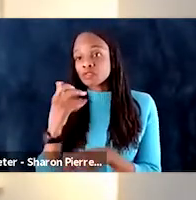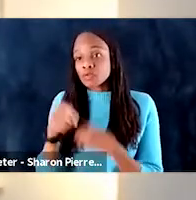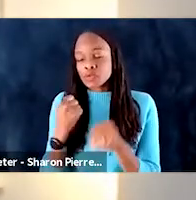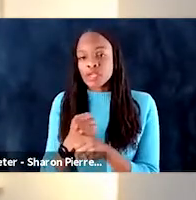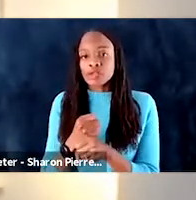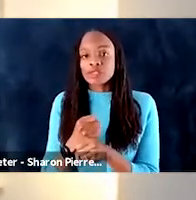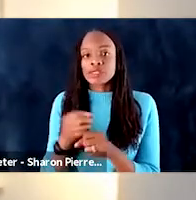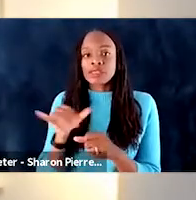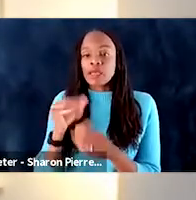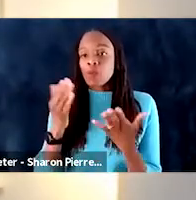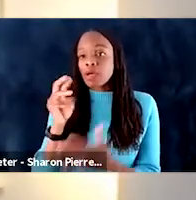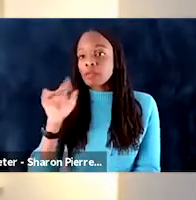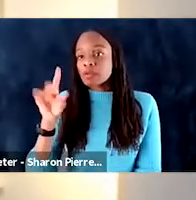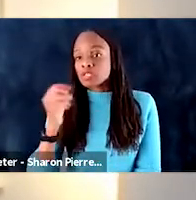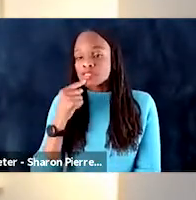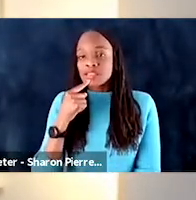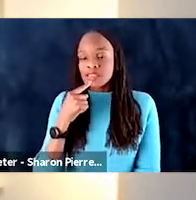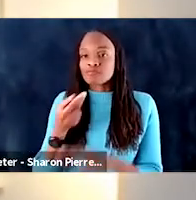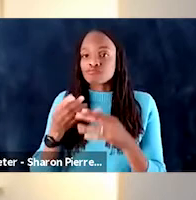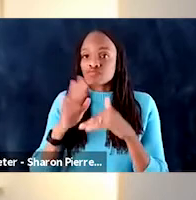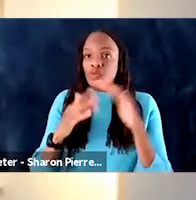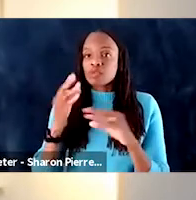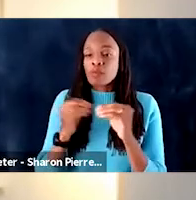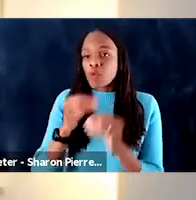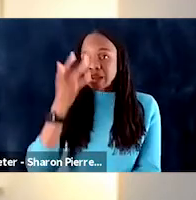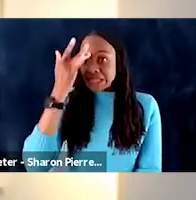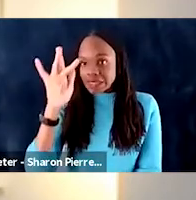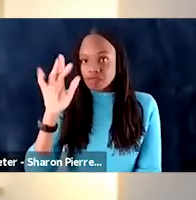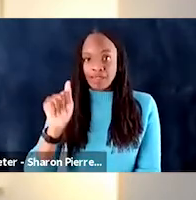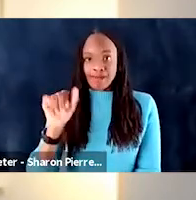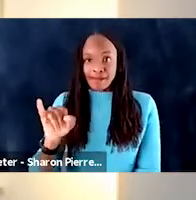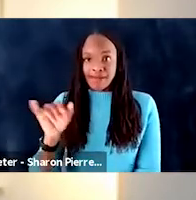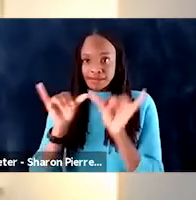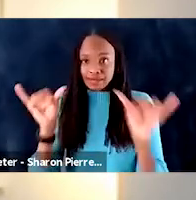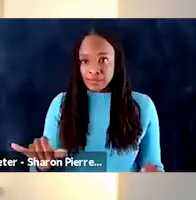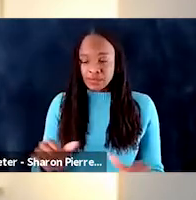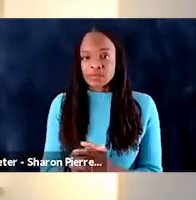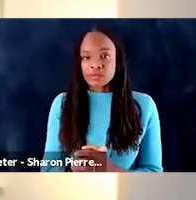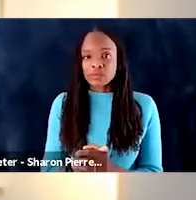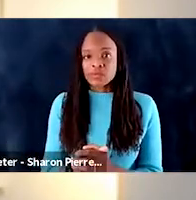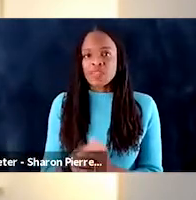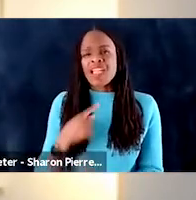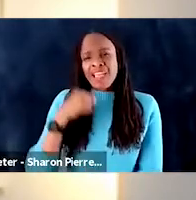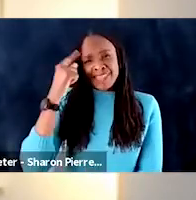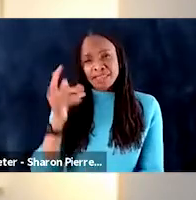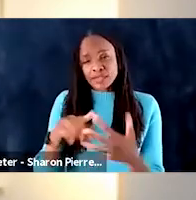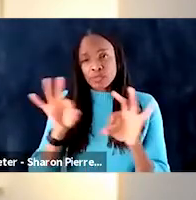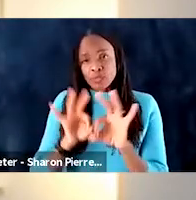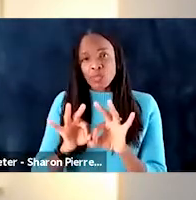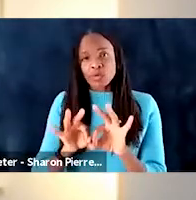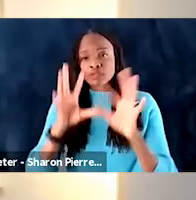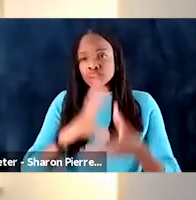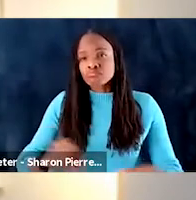Michelle described, more intelligent artificial intelligence systems. And it is I think it's important to sort of talk